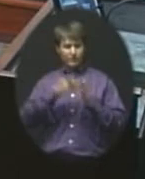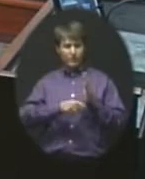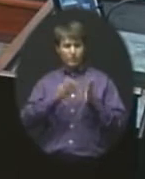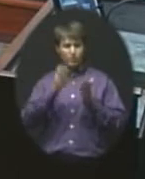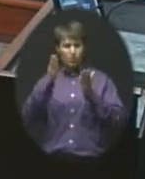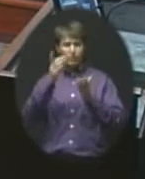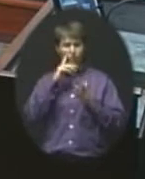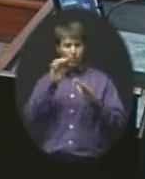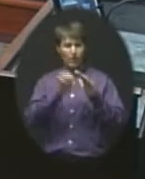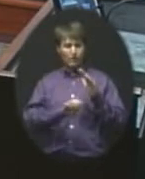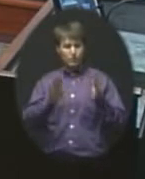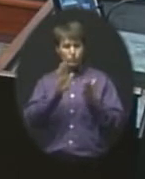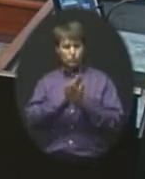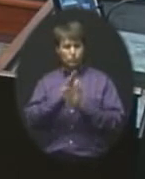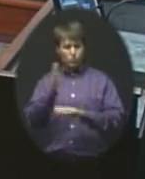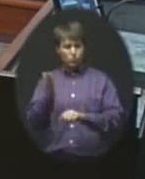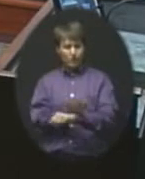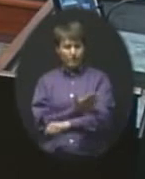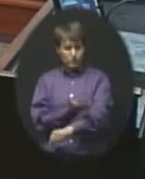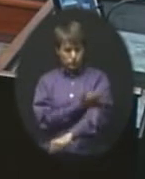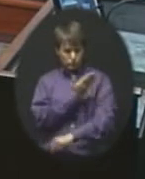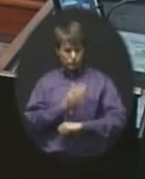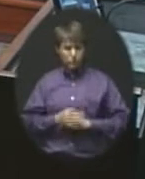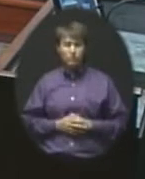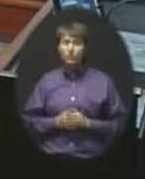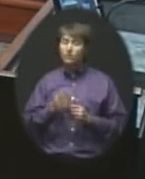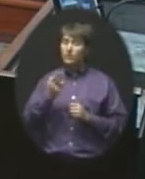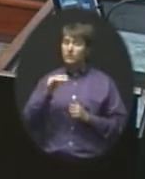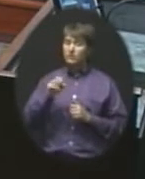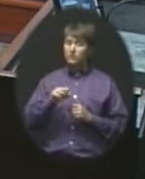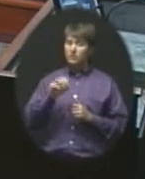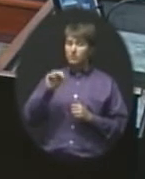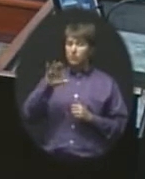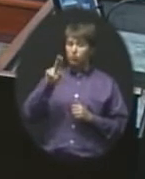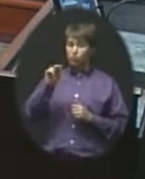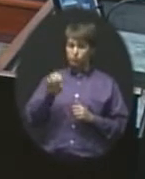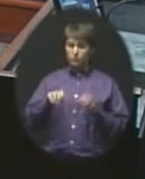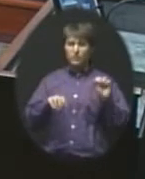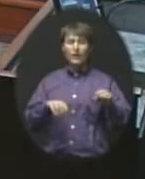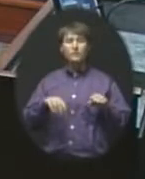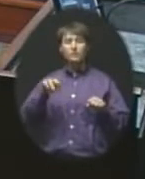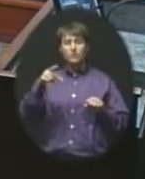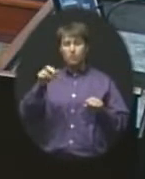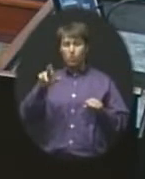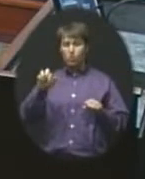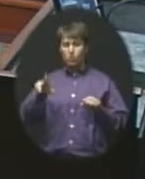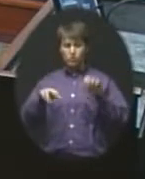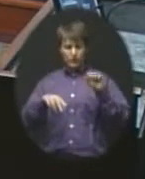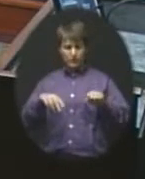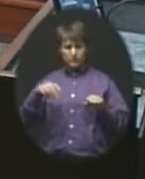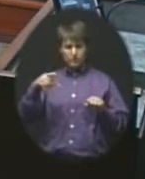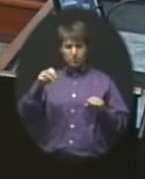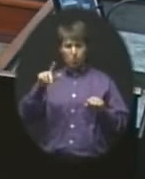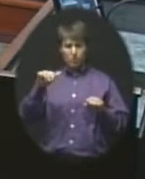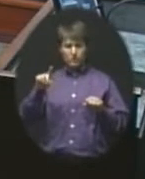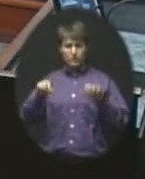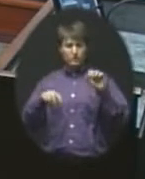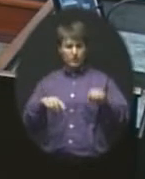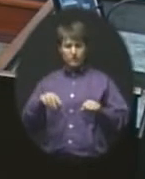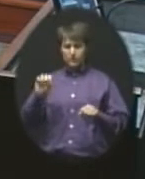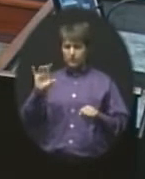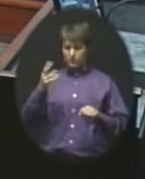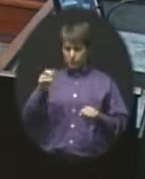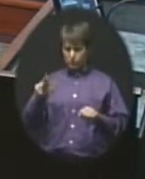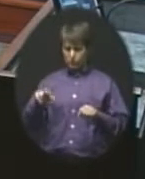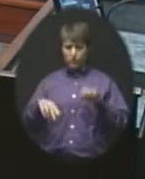proposal for the elementary school renovations. Ms. Hibb? Mr. McCune? Yes. Mr. Parker? Yes. Mr. Poland? Yes. Mr.